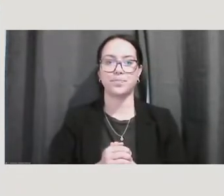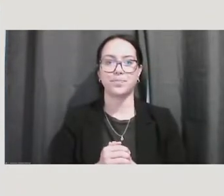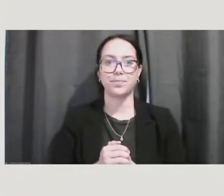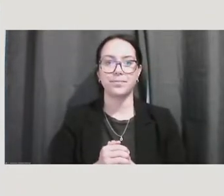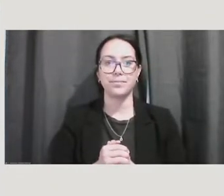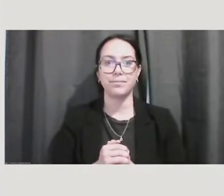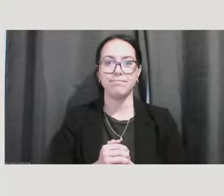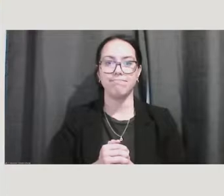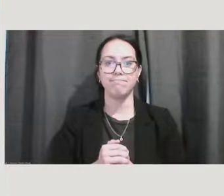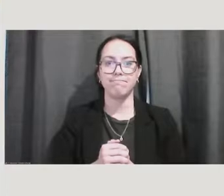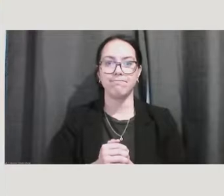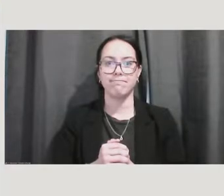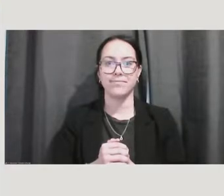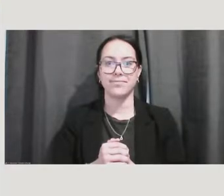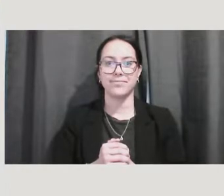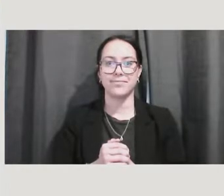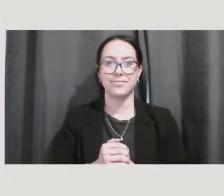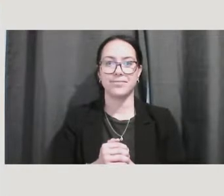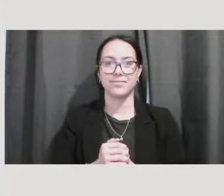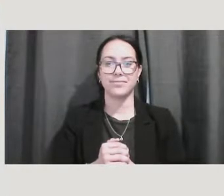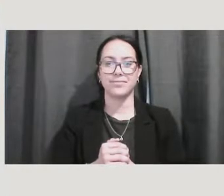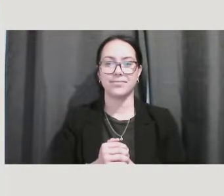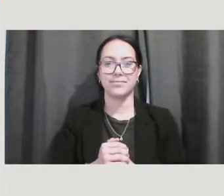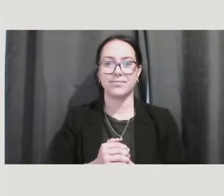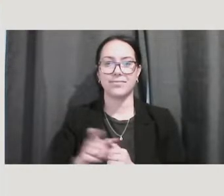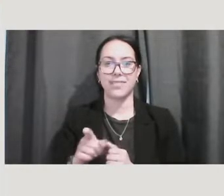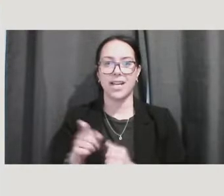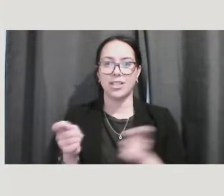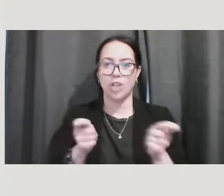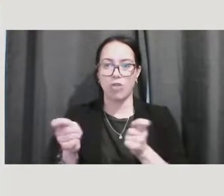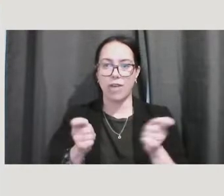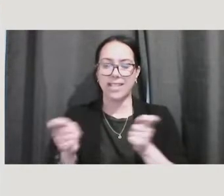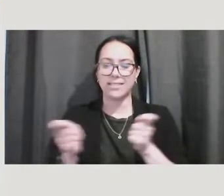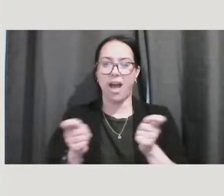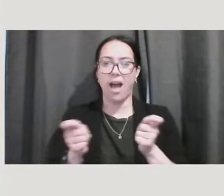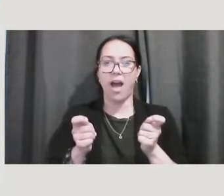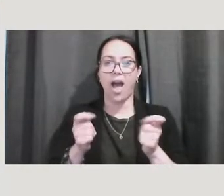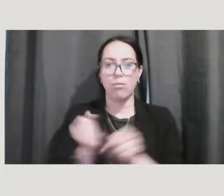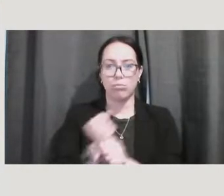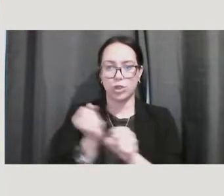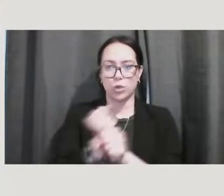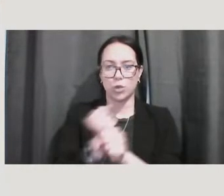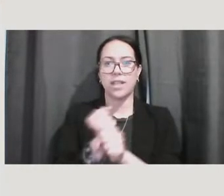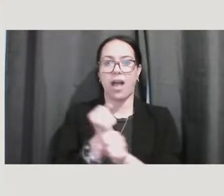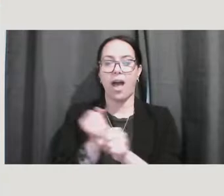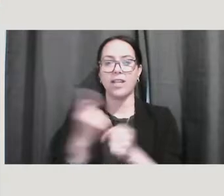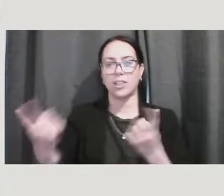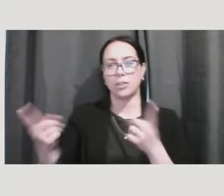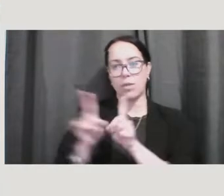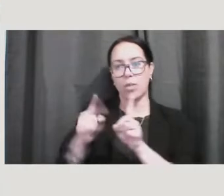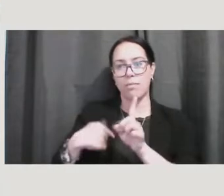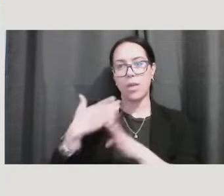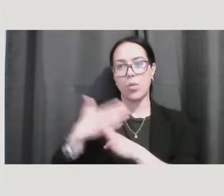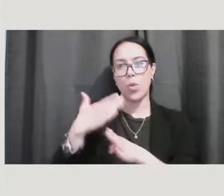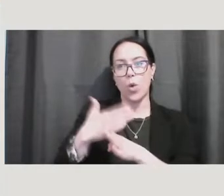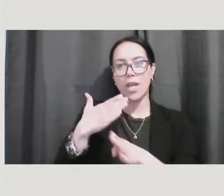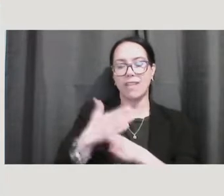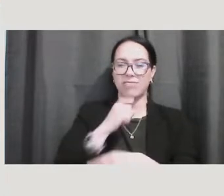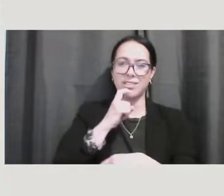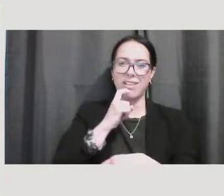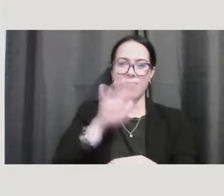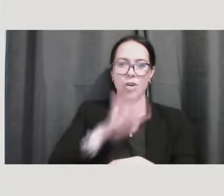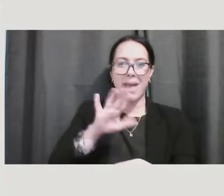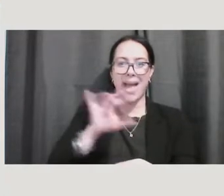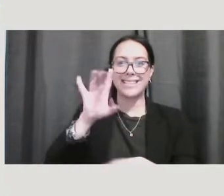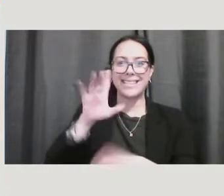wow so make the playwright producer she's been beside me working in operations on staff for about 10 years